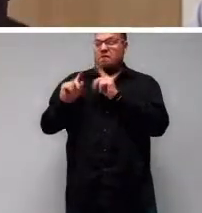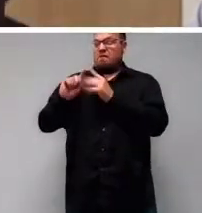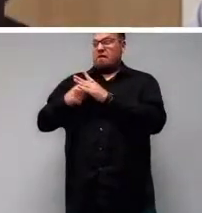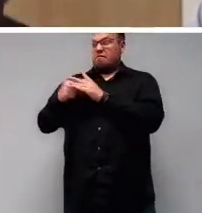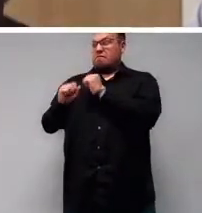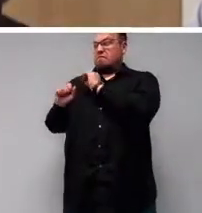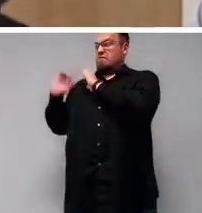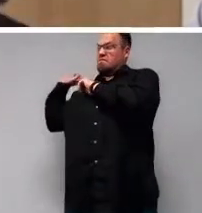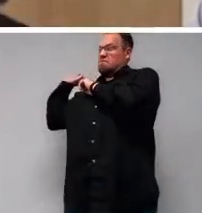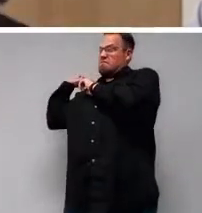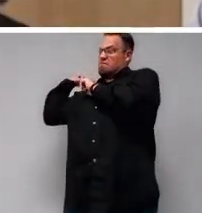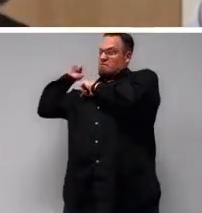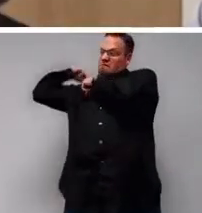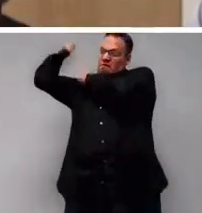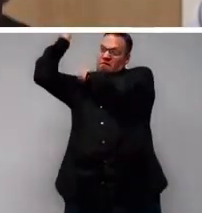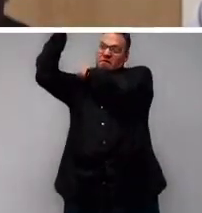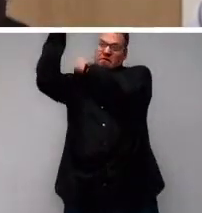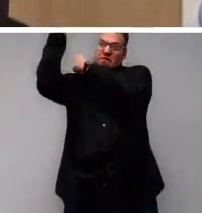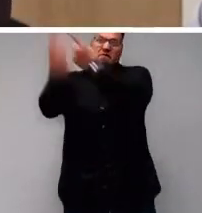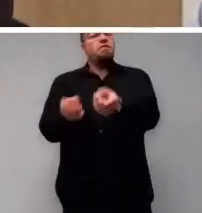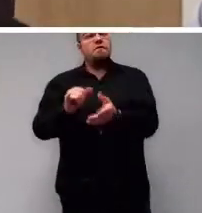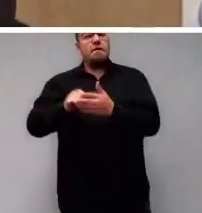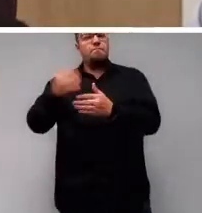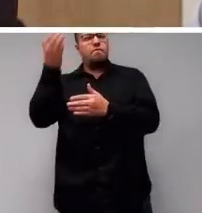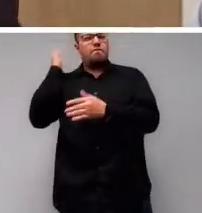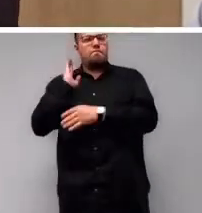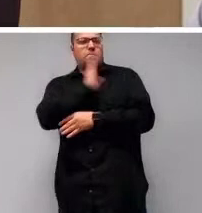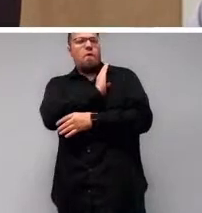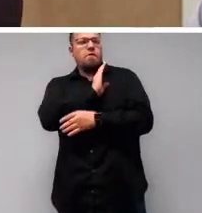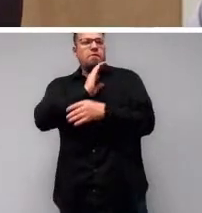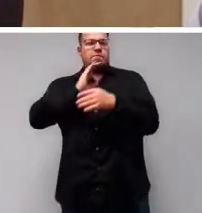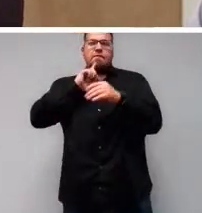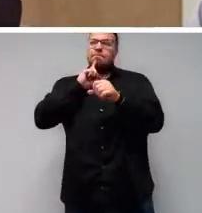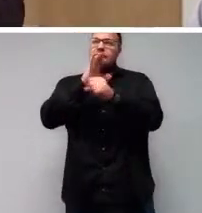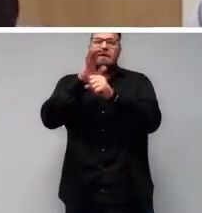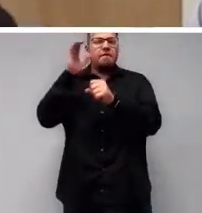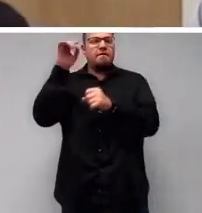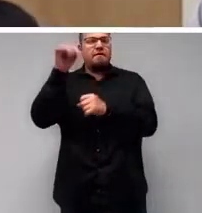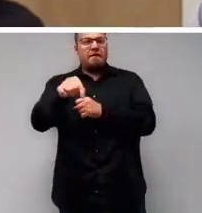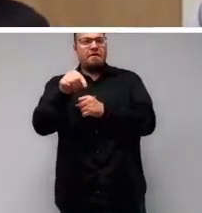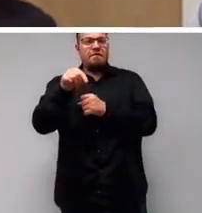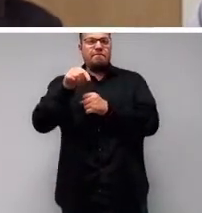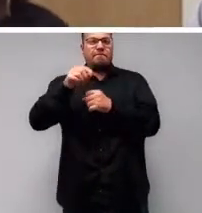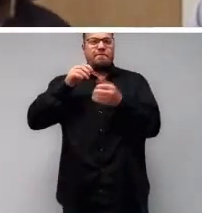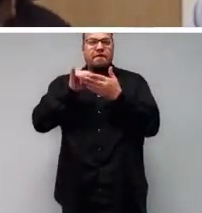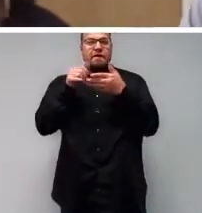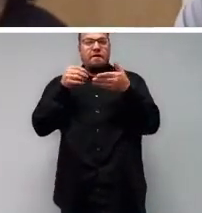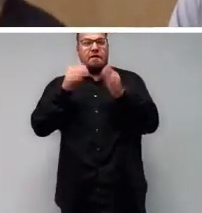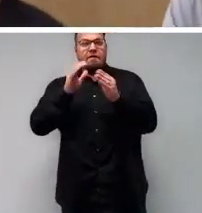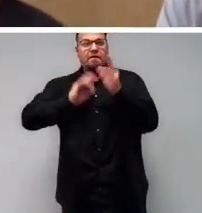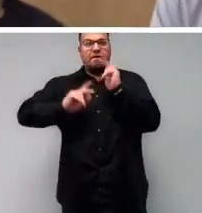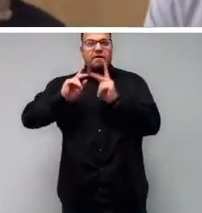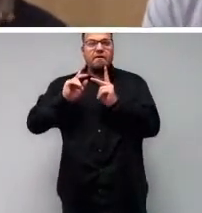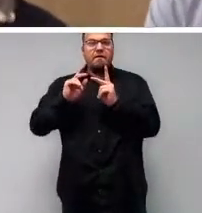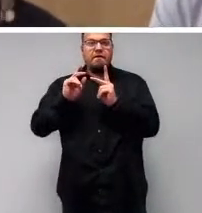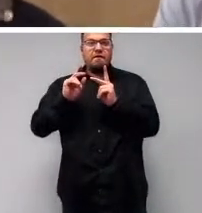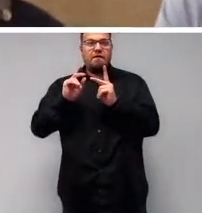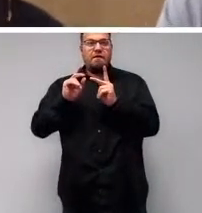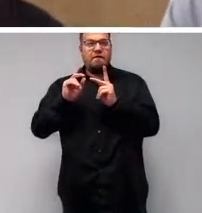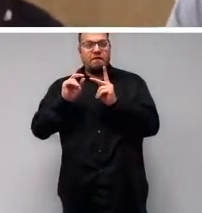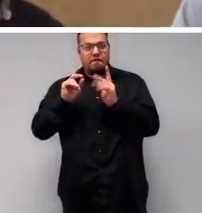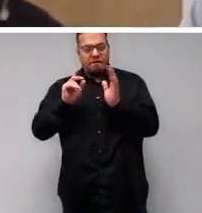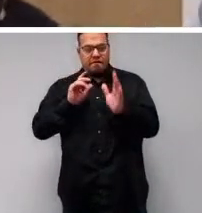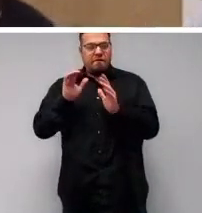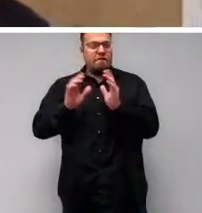the commitment that previous boards have made to get to this point allowed you all to make the decision that you'll be